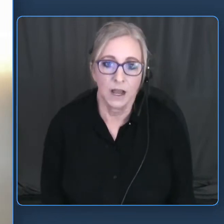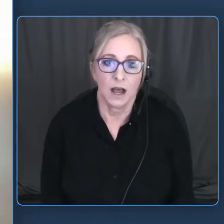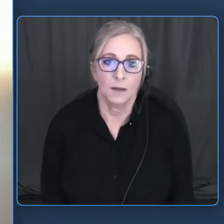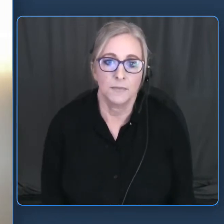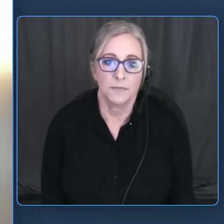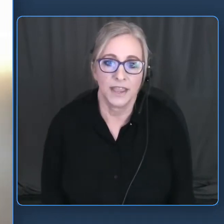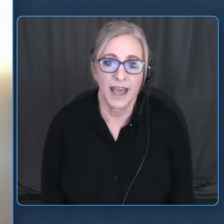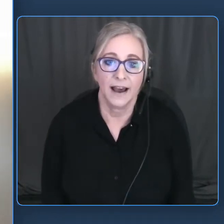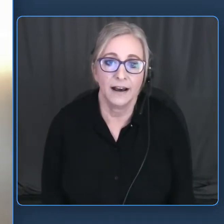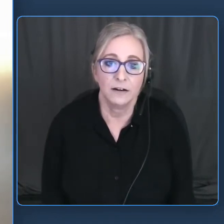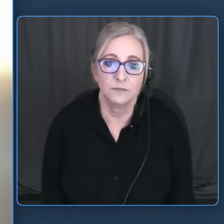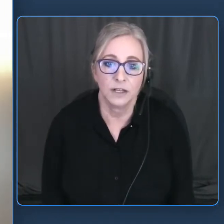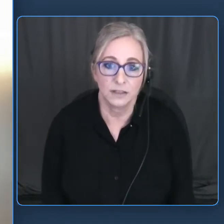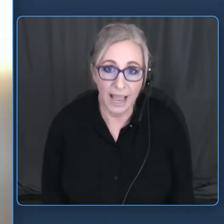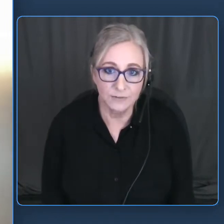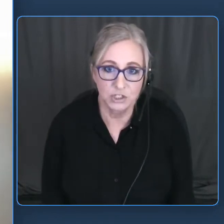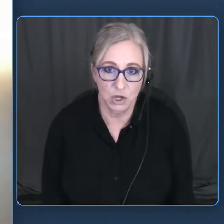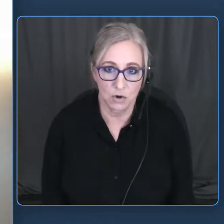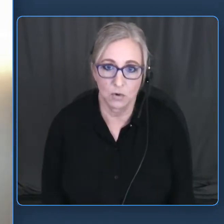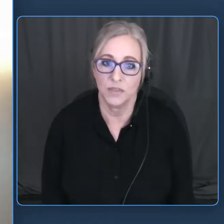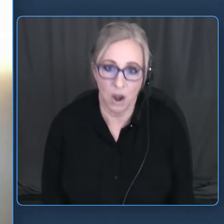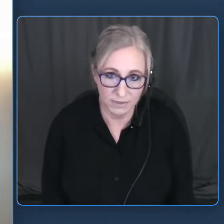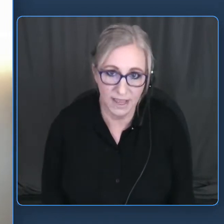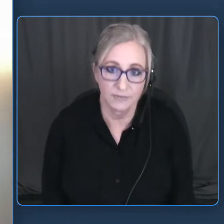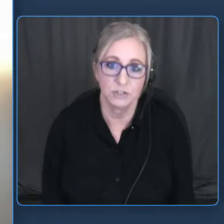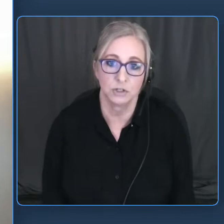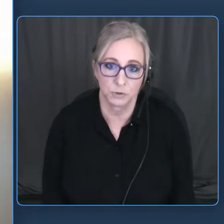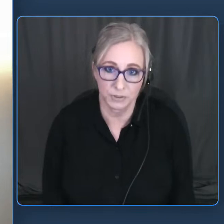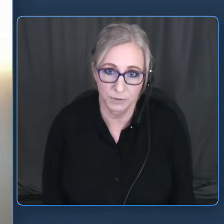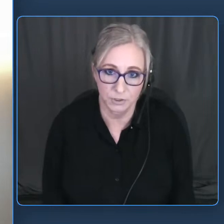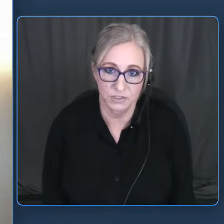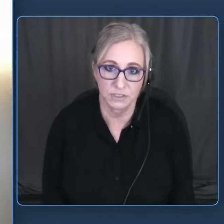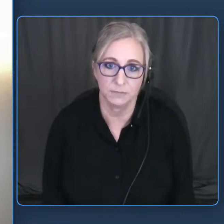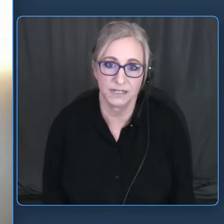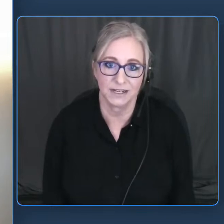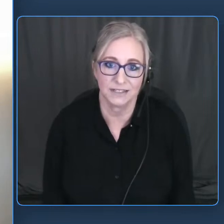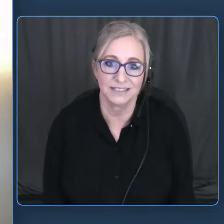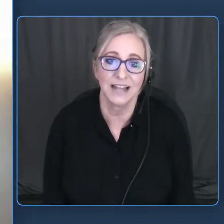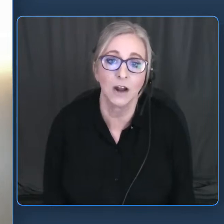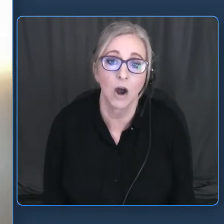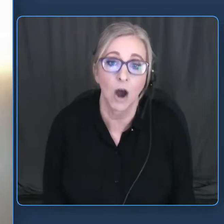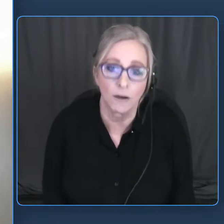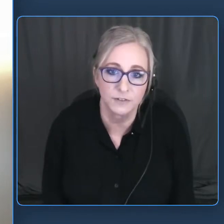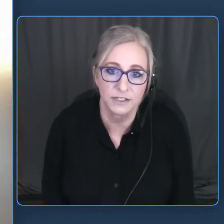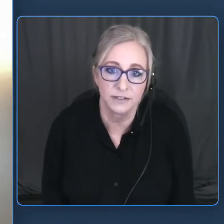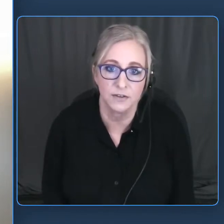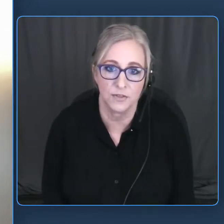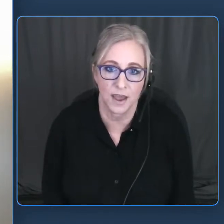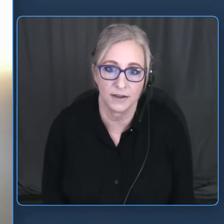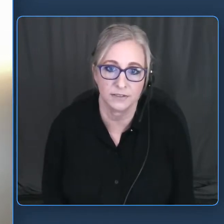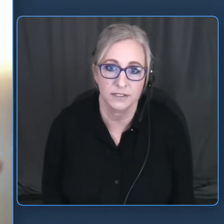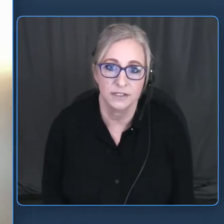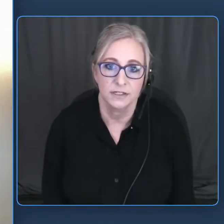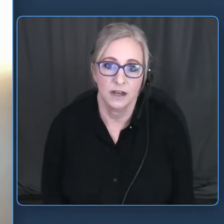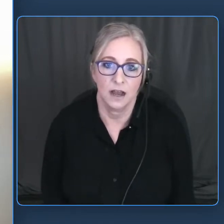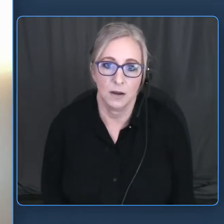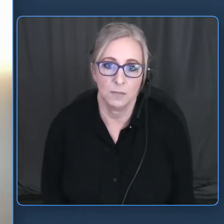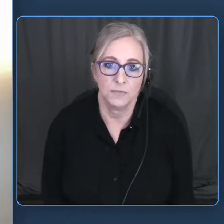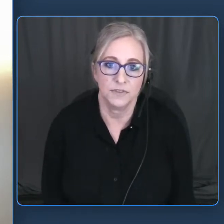interpreter. They have a live show, and they always have an interpreter in person, because it's not often